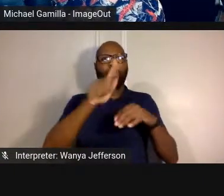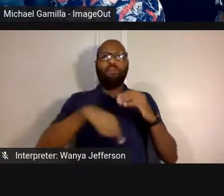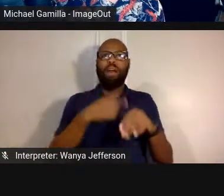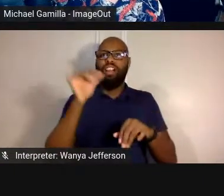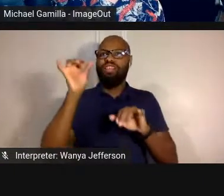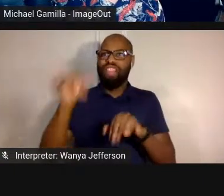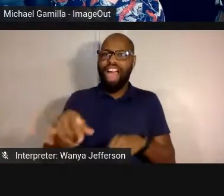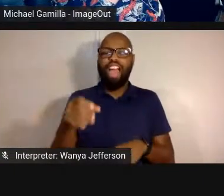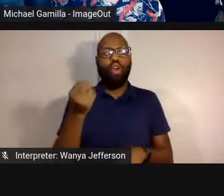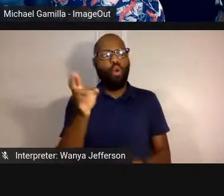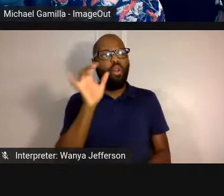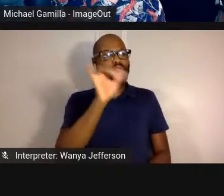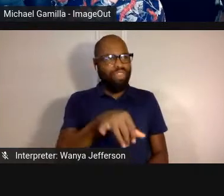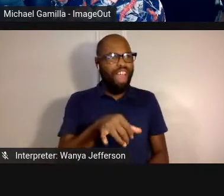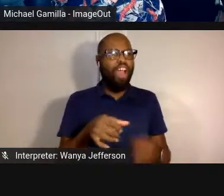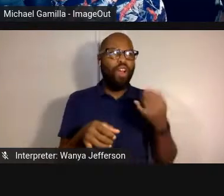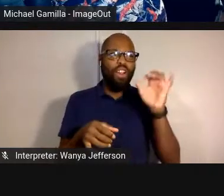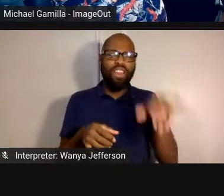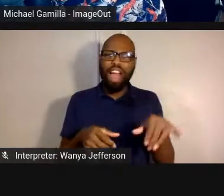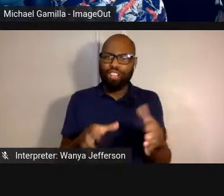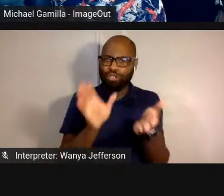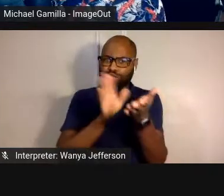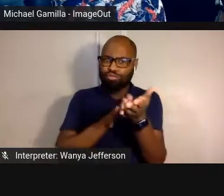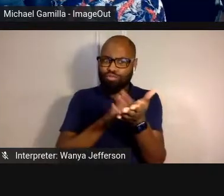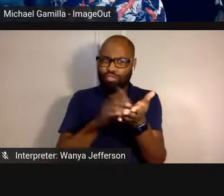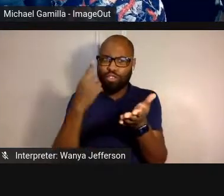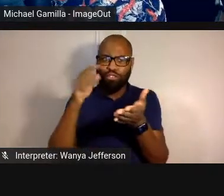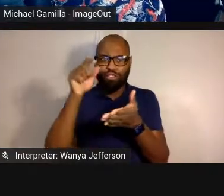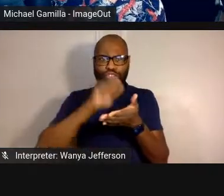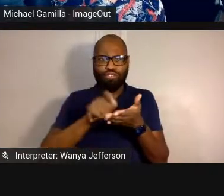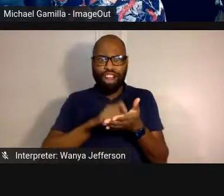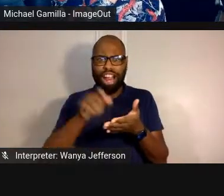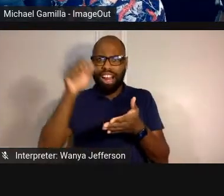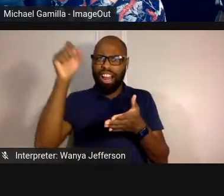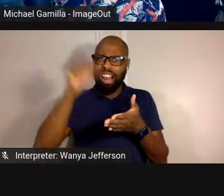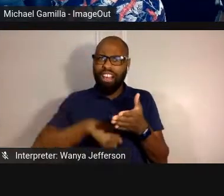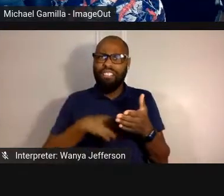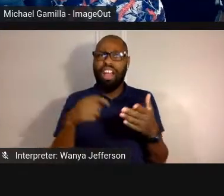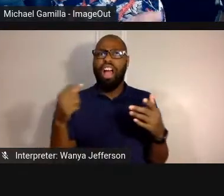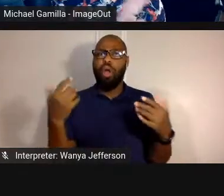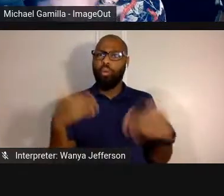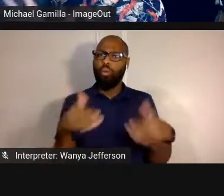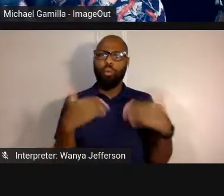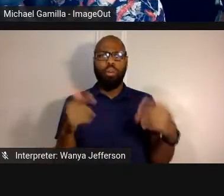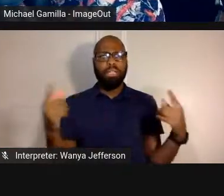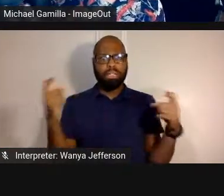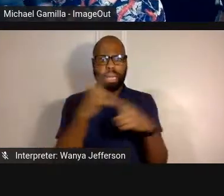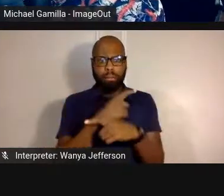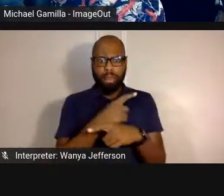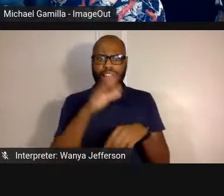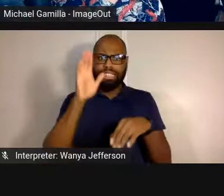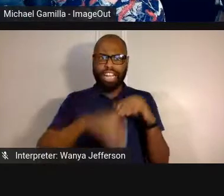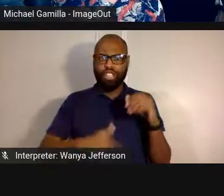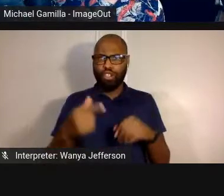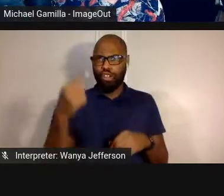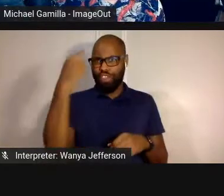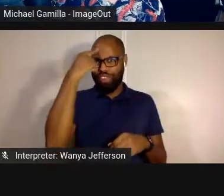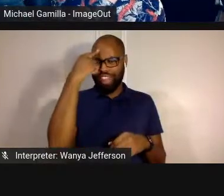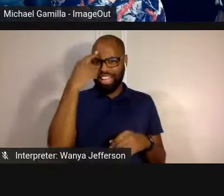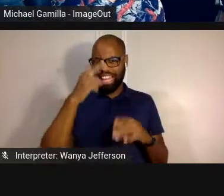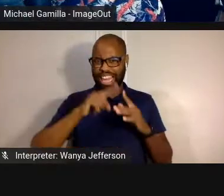to you guys for writing it's really more complex than what you see, because there's a lot